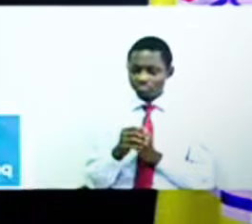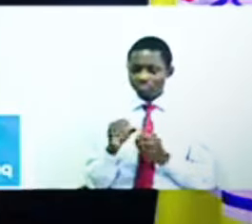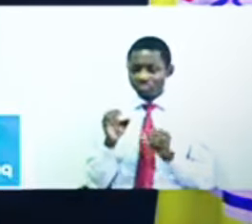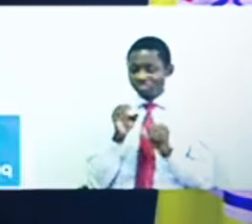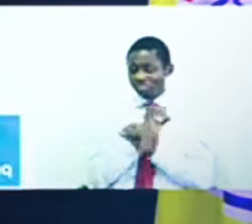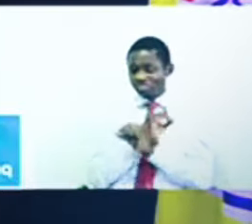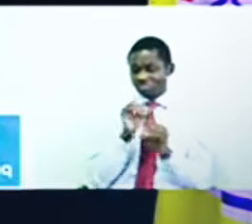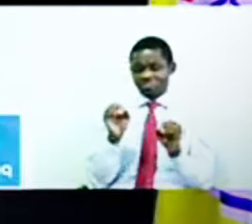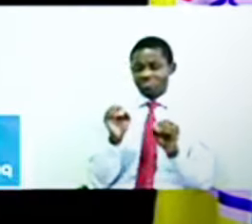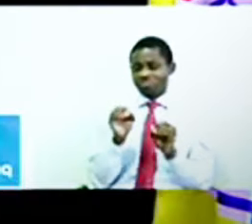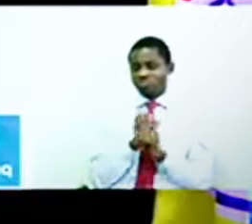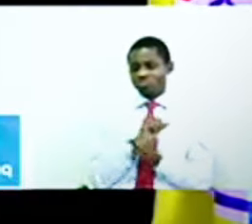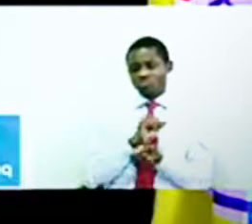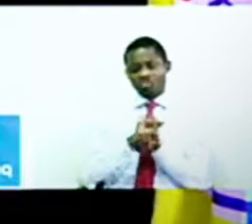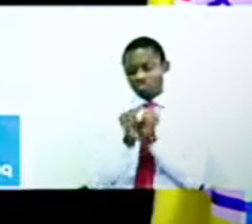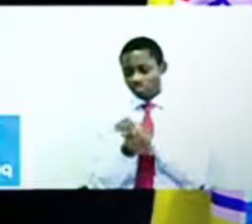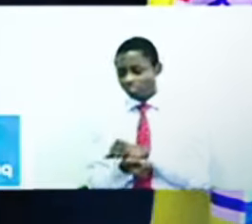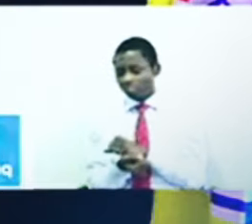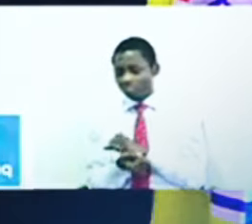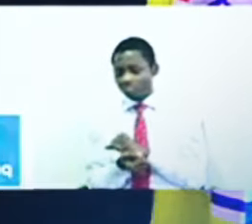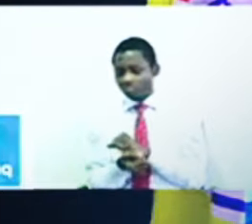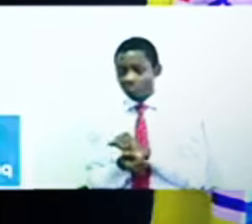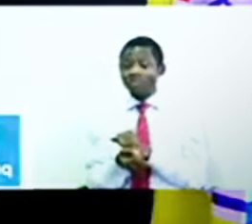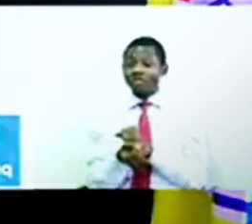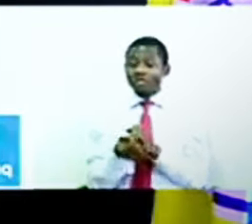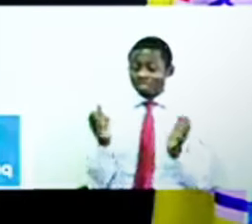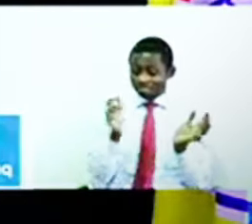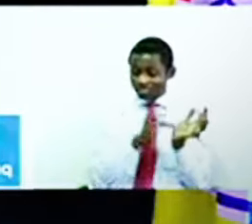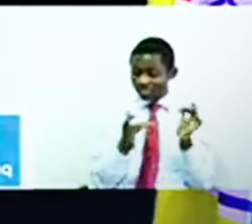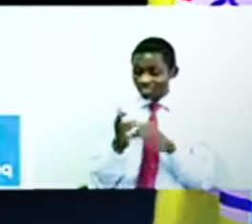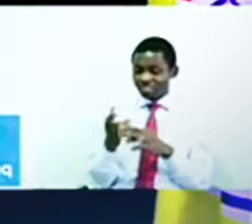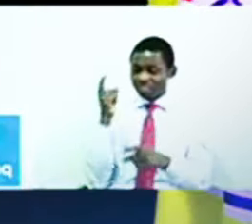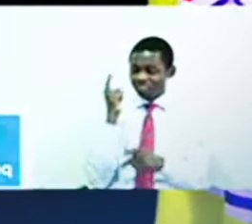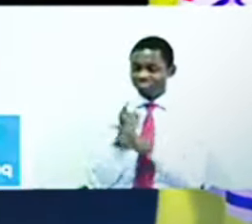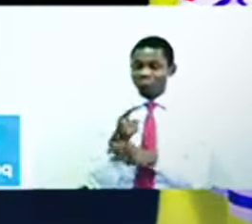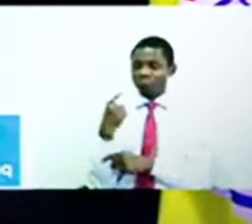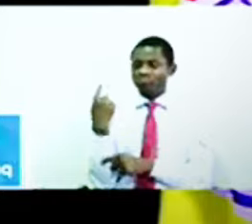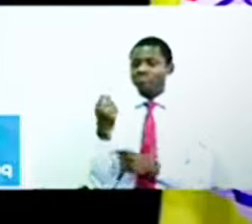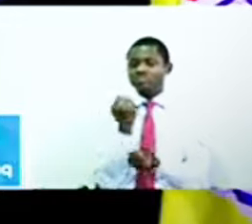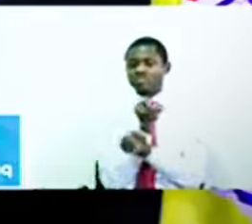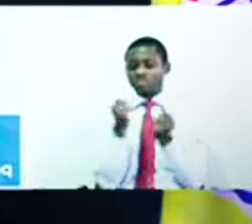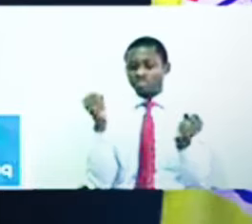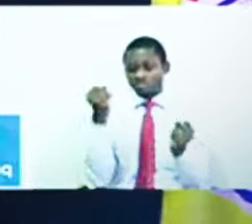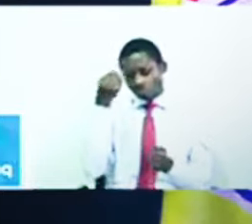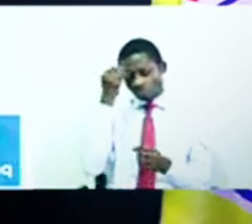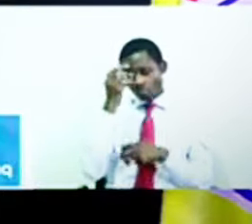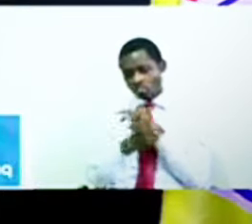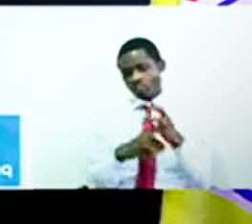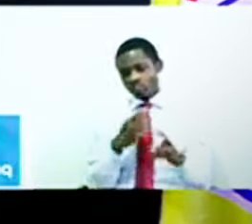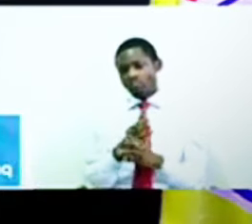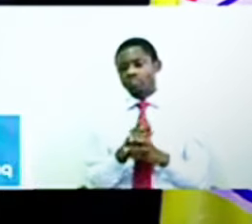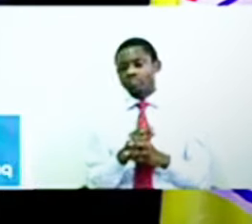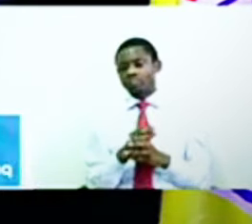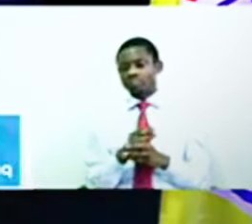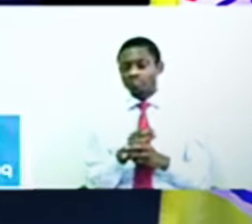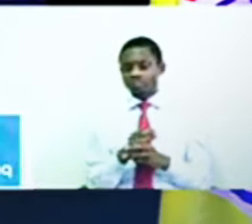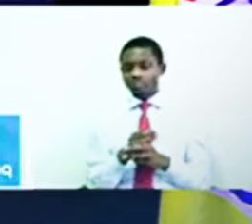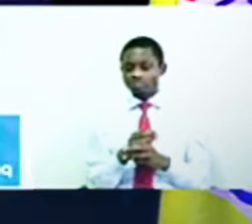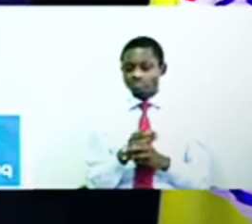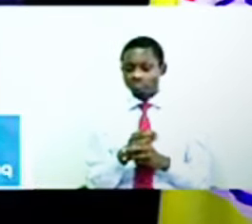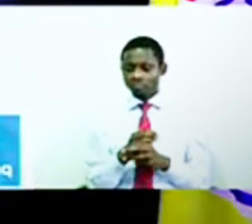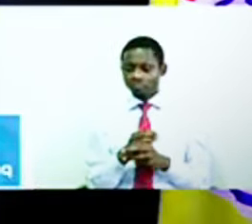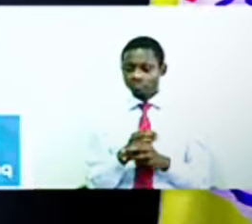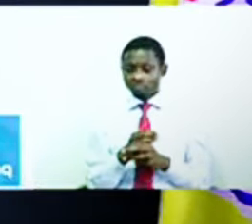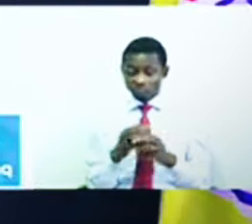it. He is the only Savior of the world. John says this. He is the